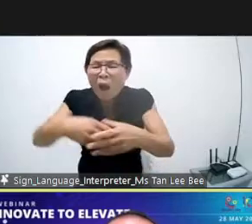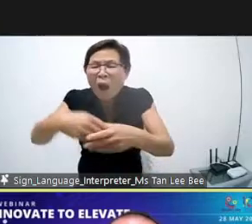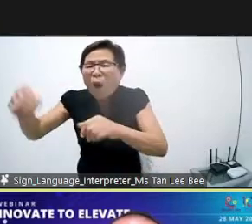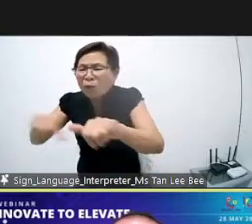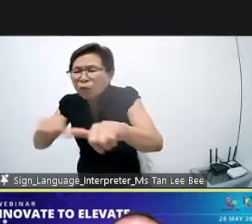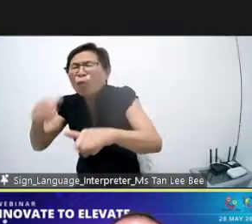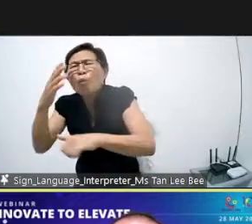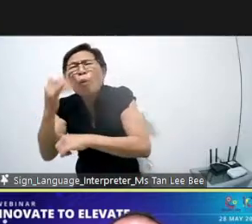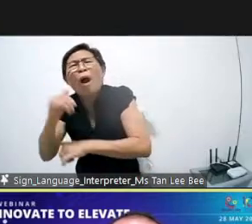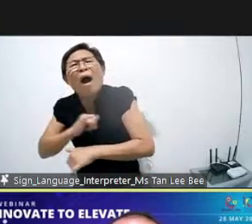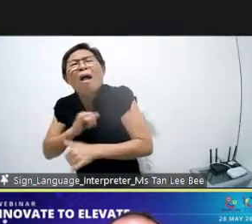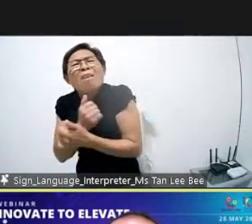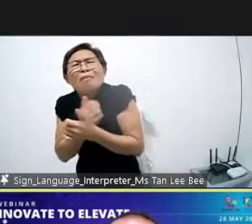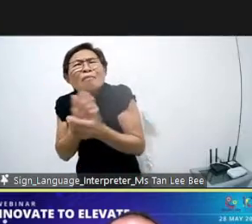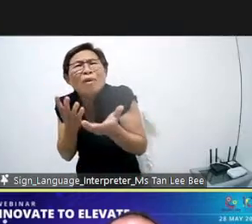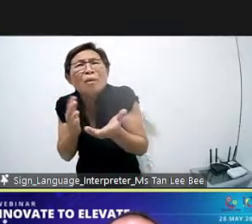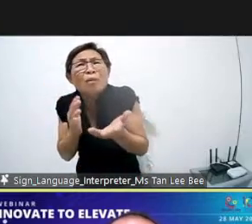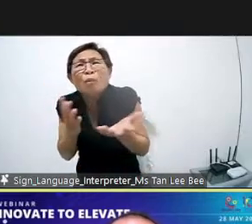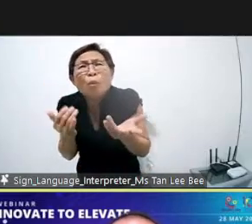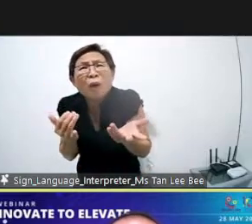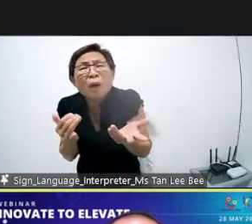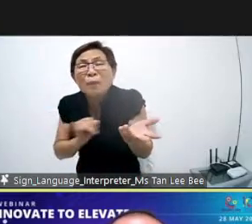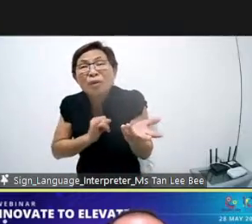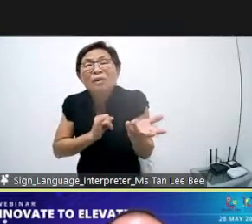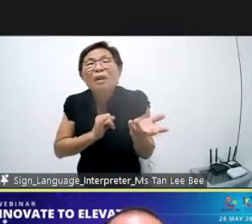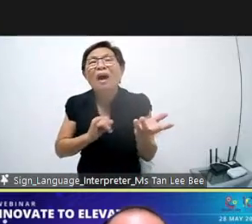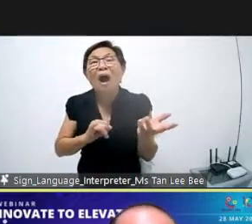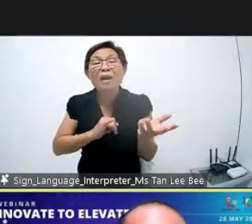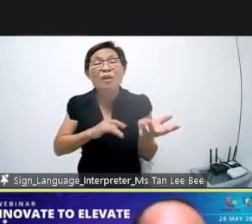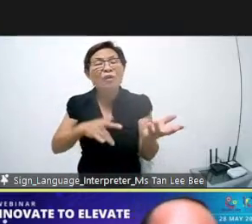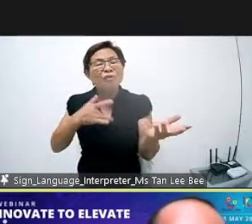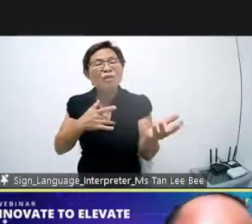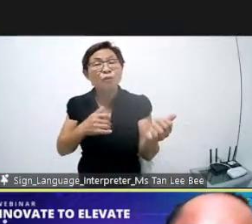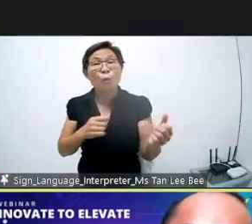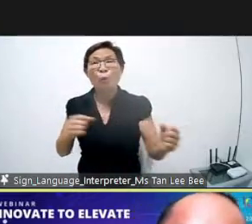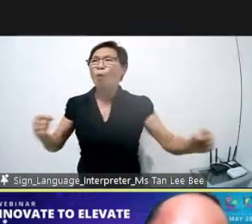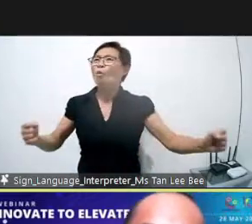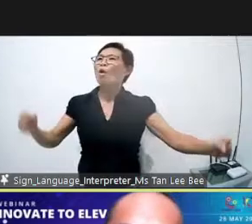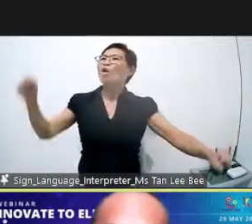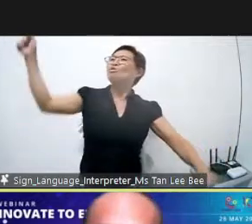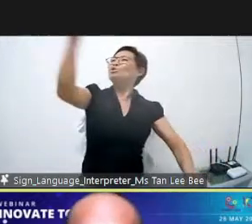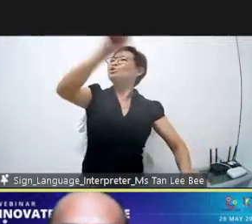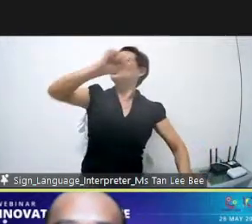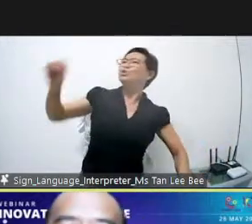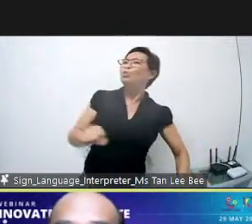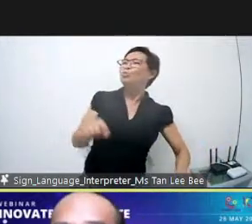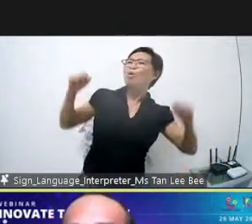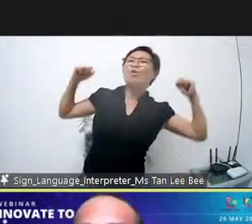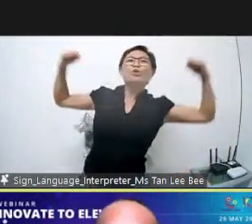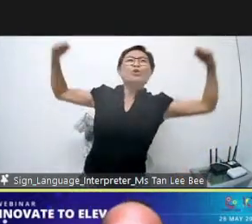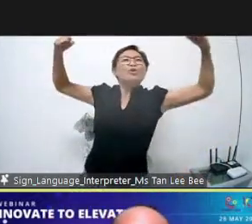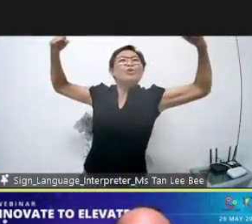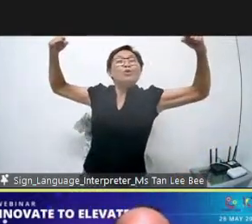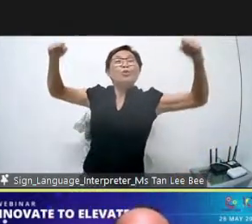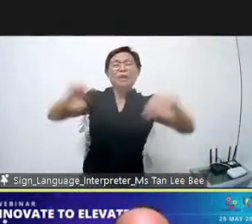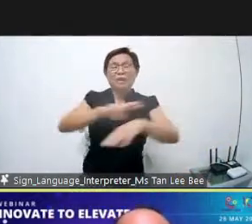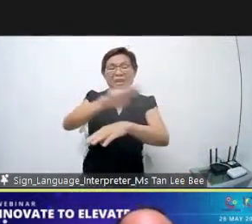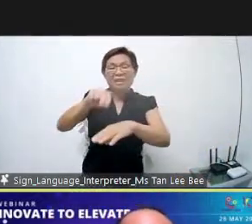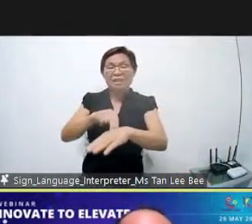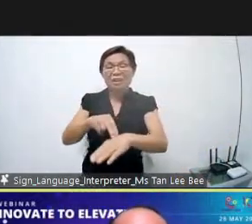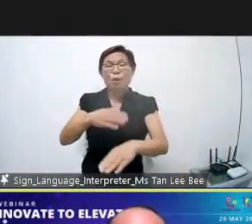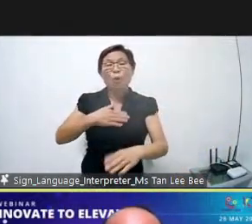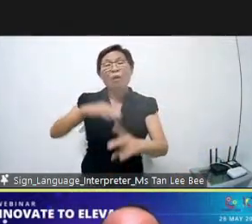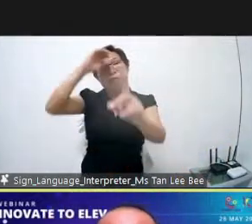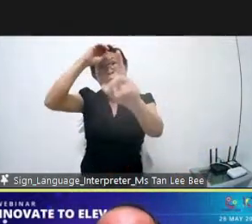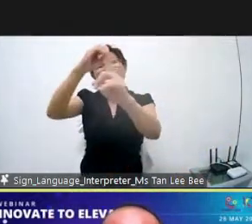Because I feel like a superhero in the nature. And one of my goal is to help my